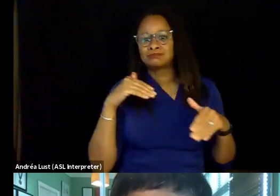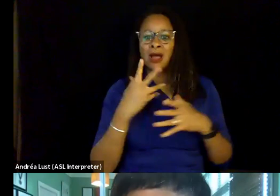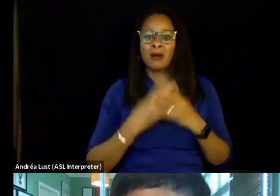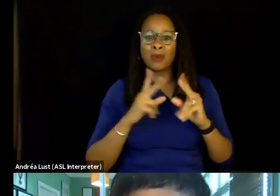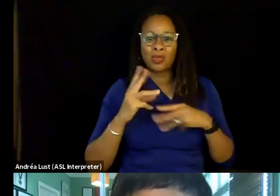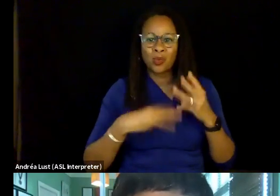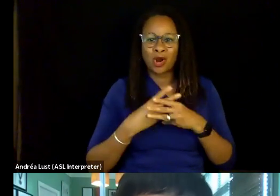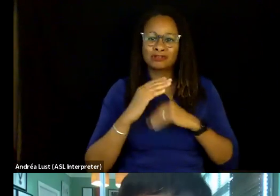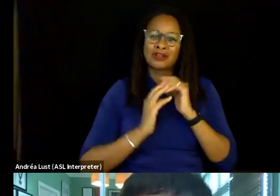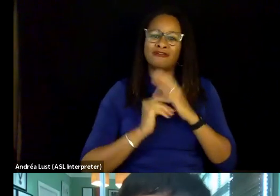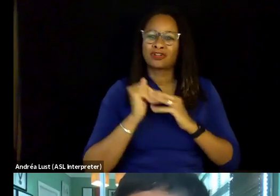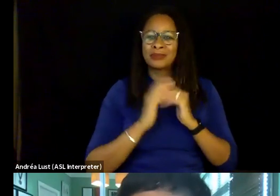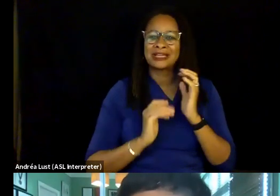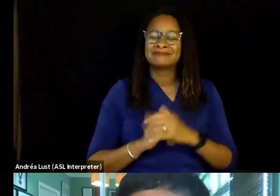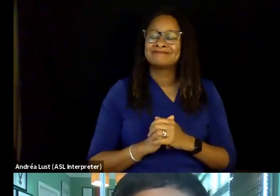worlds.